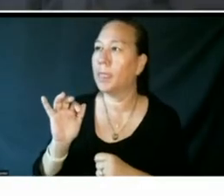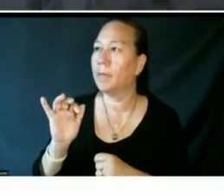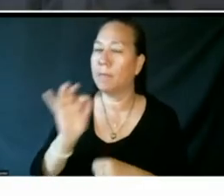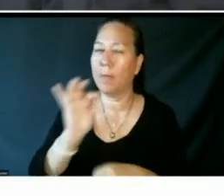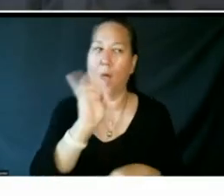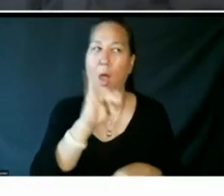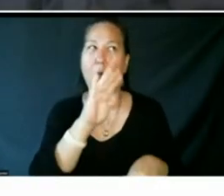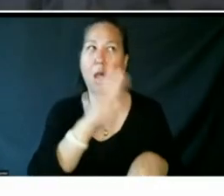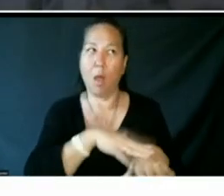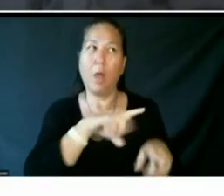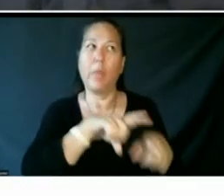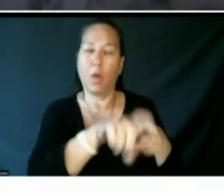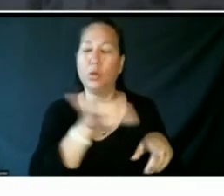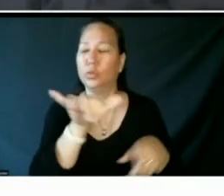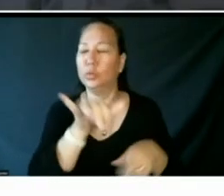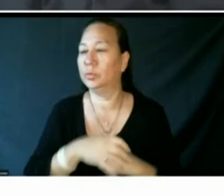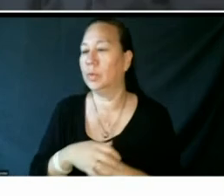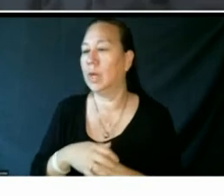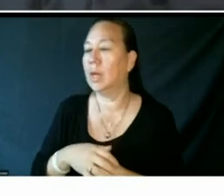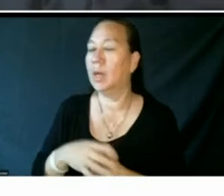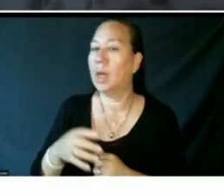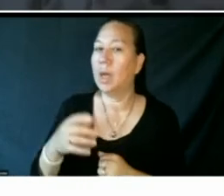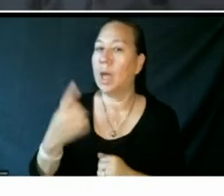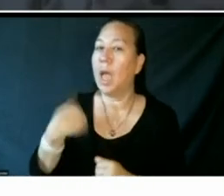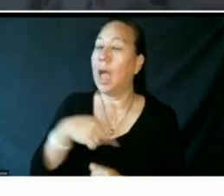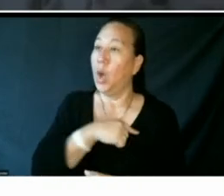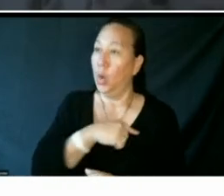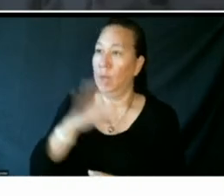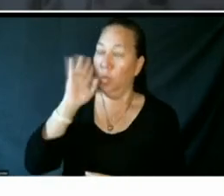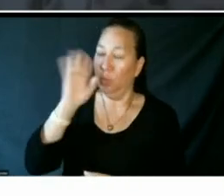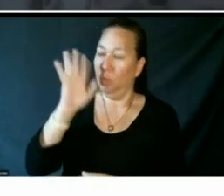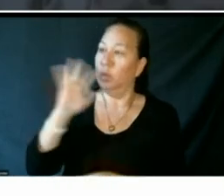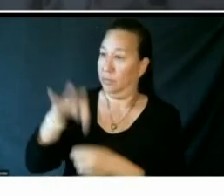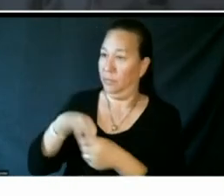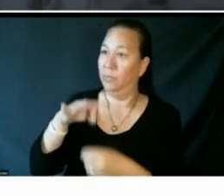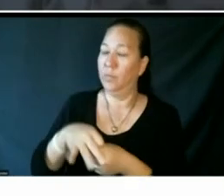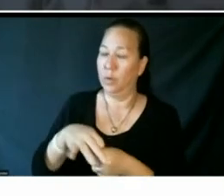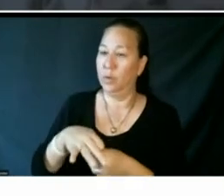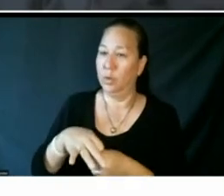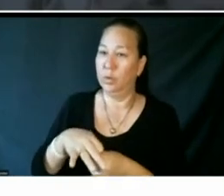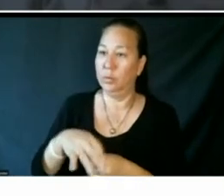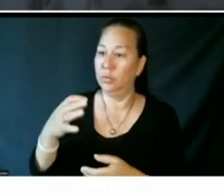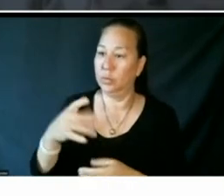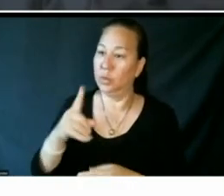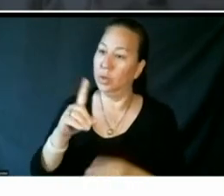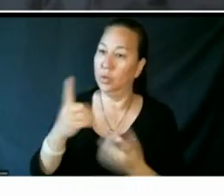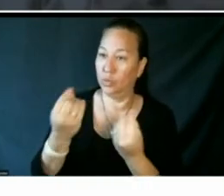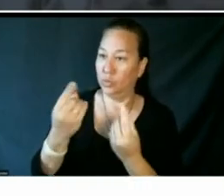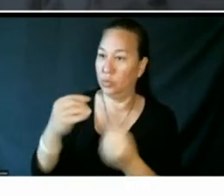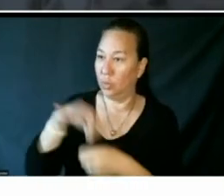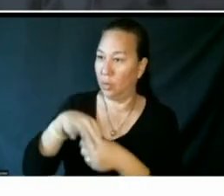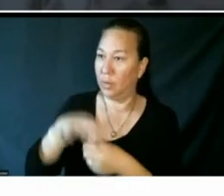That we would, in fact, take a vote to overthrow,